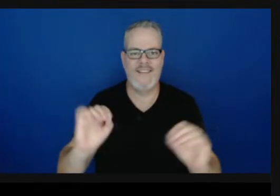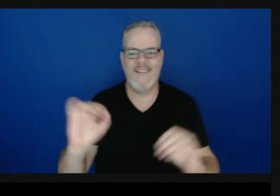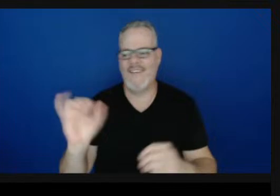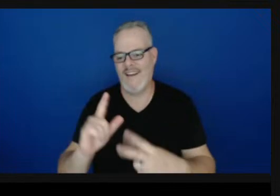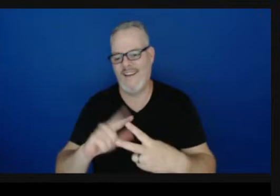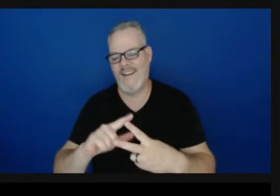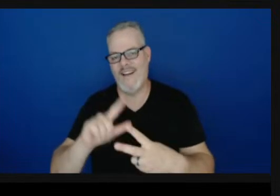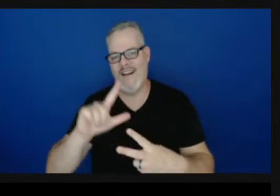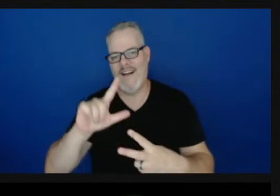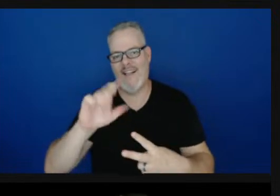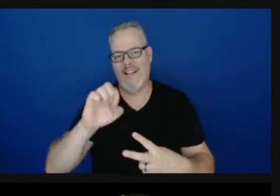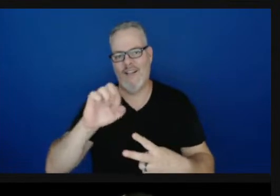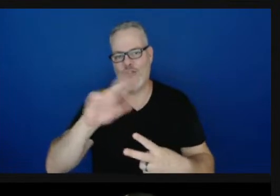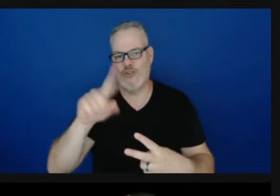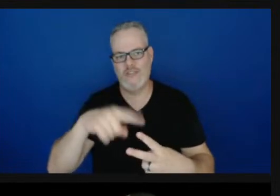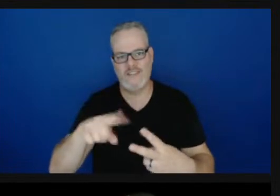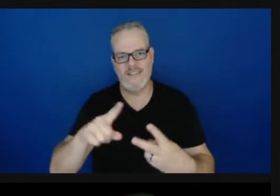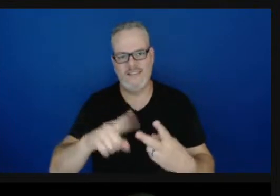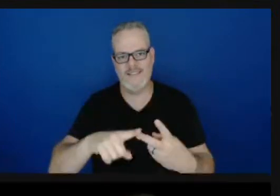well.